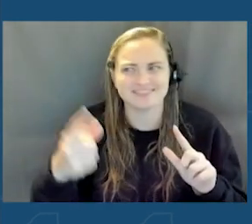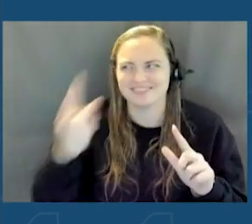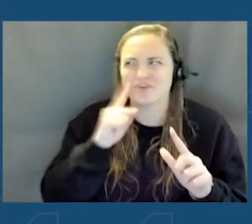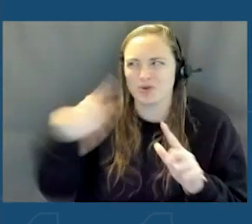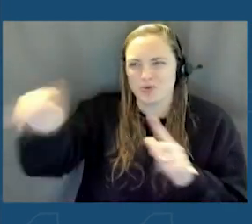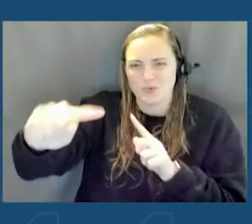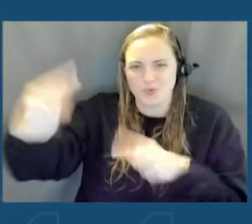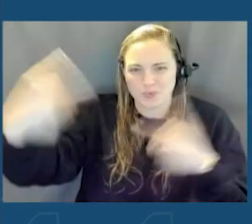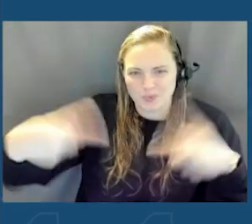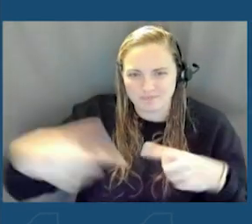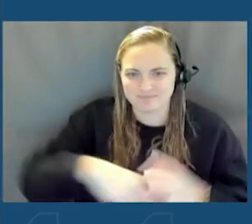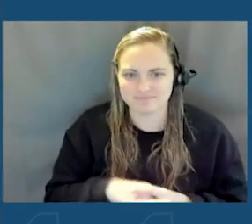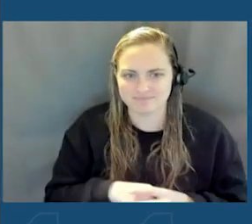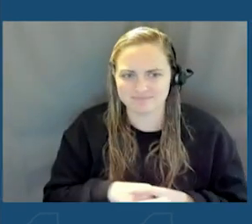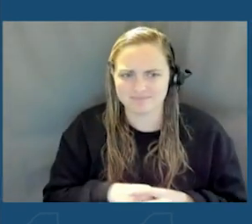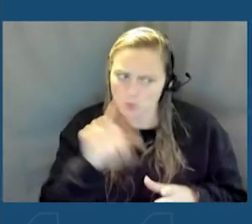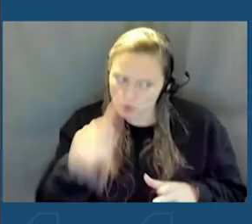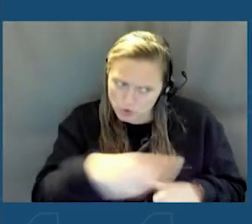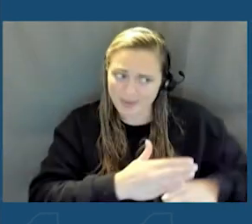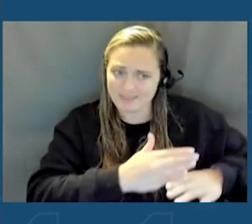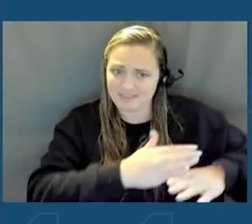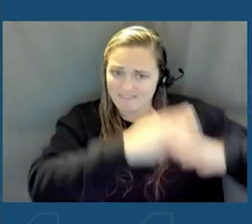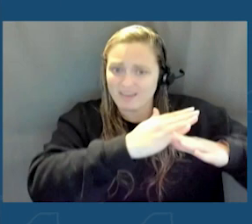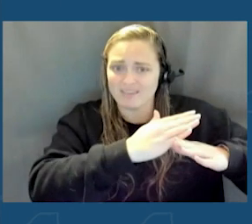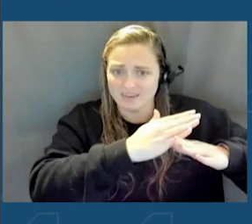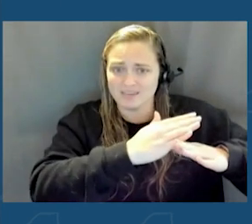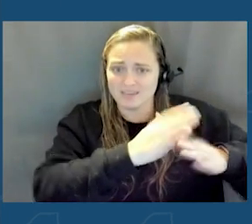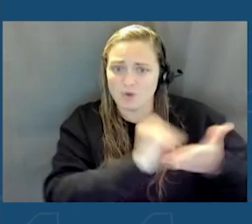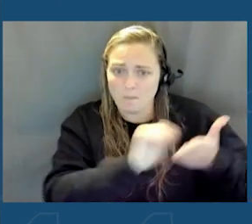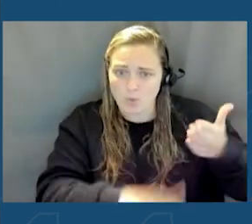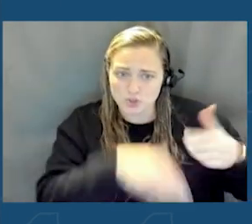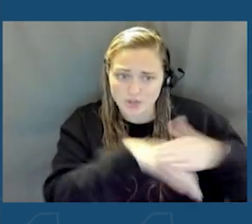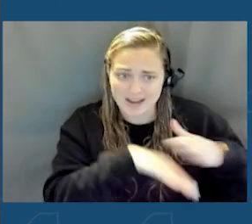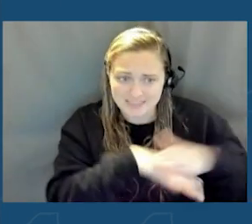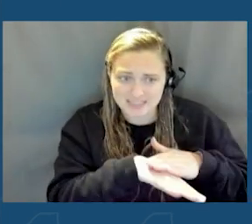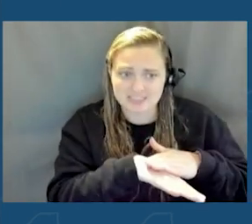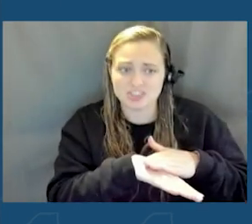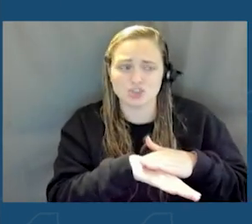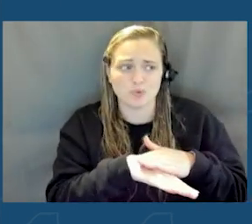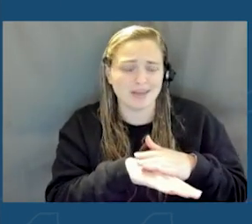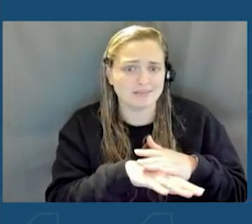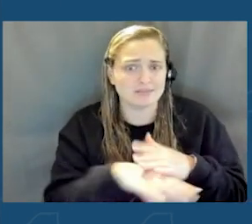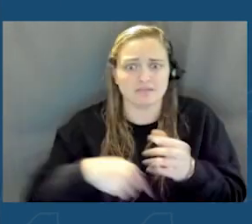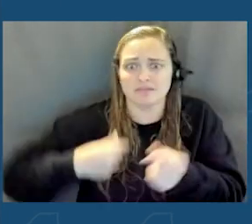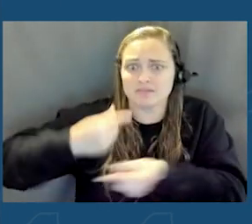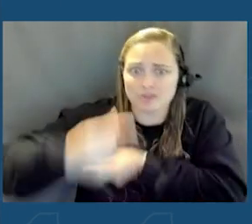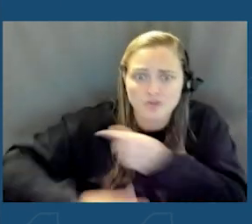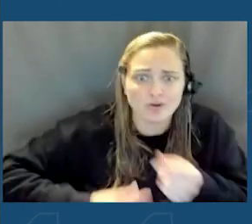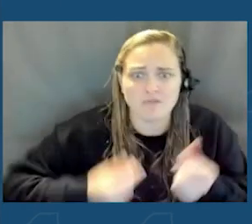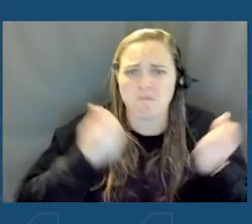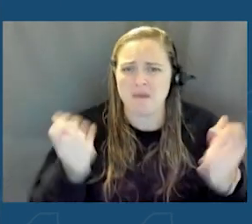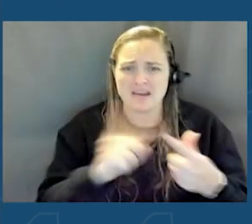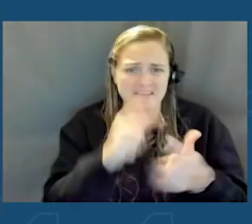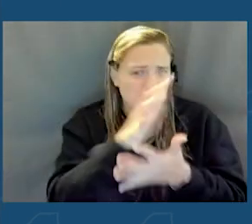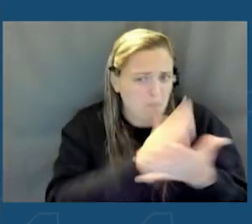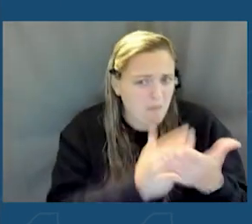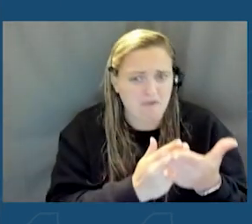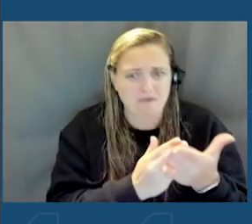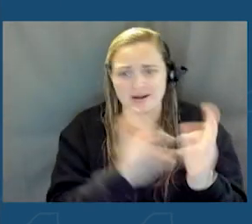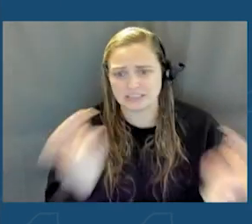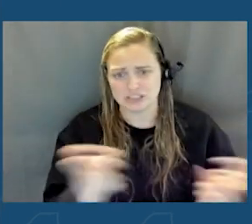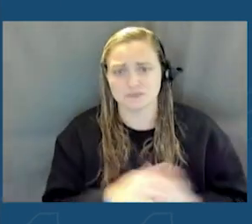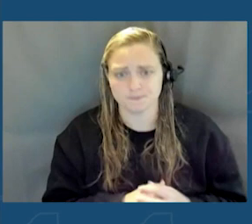defending abortion access because it's an intersectional and intergenerational, multi-layered issue. It